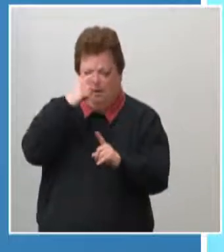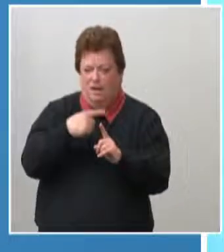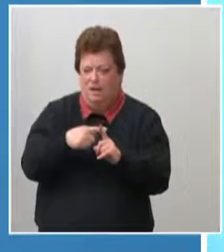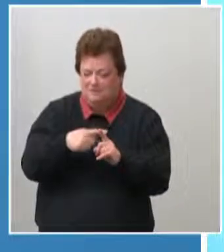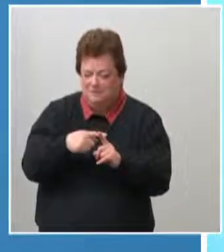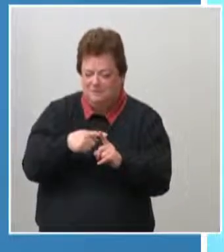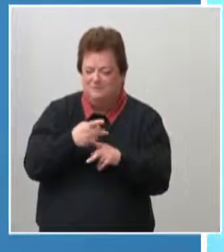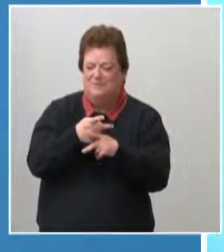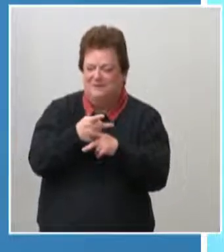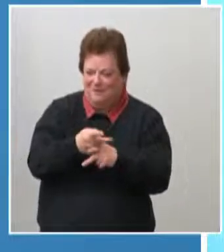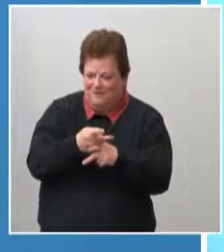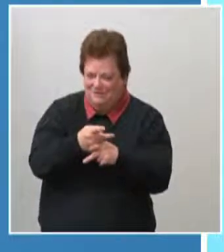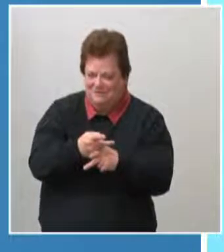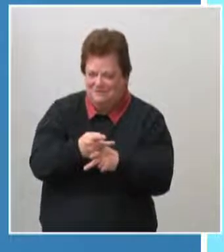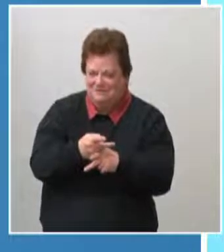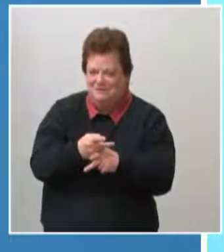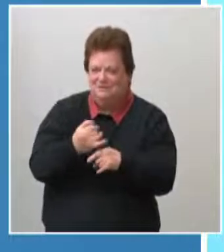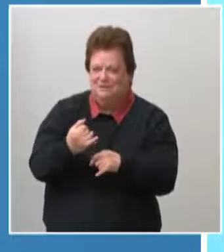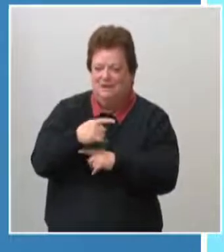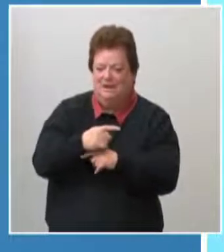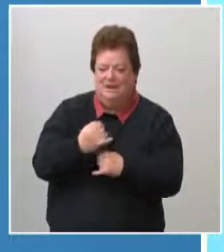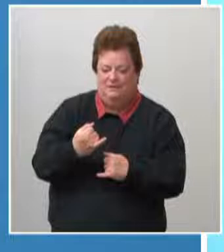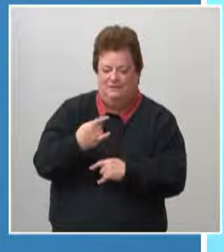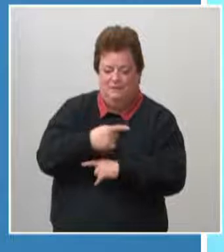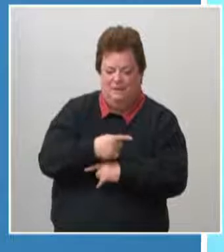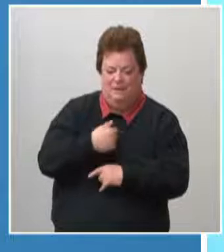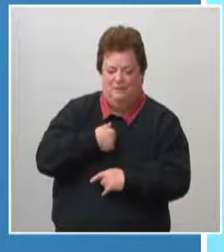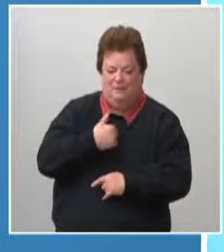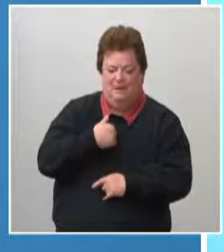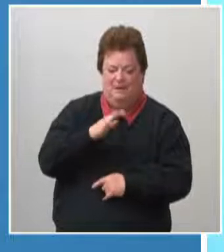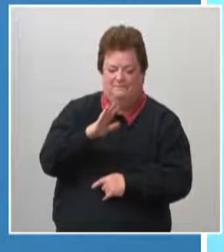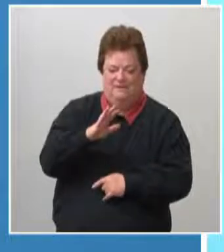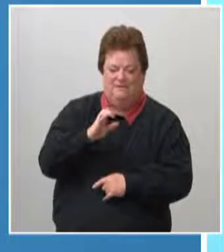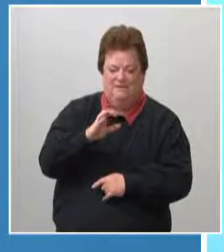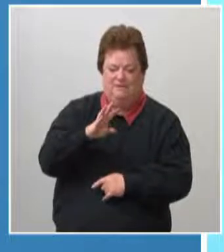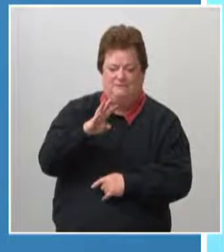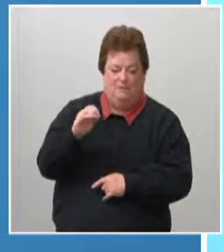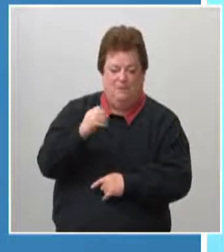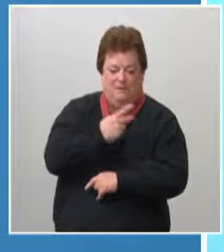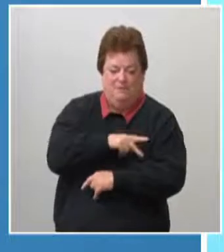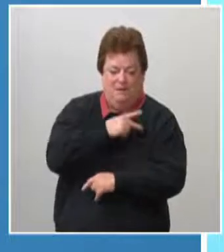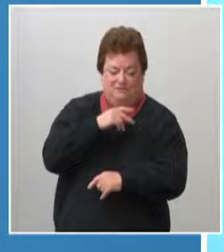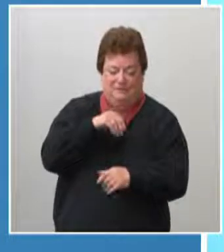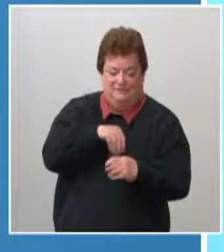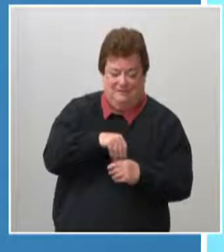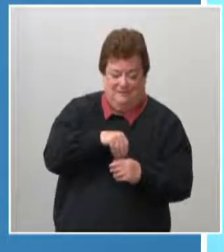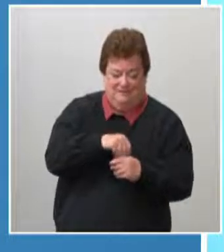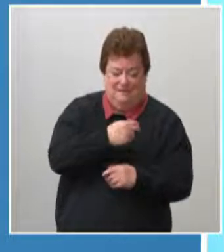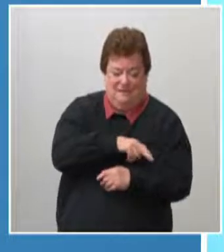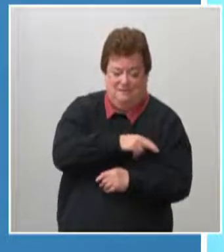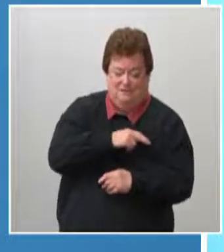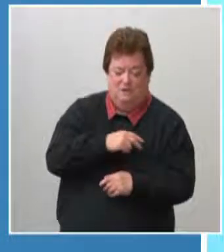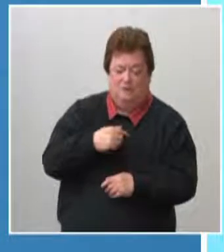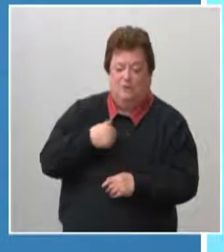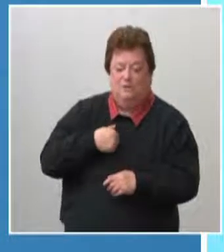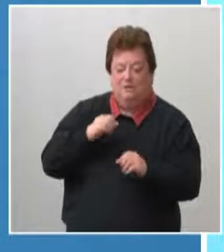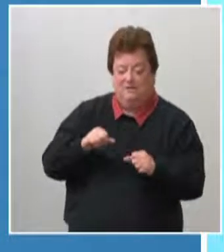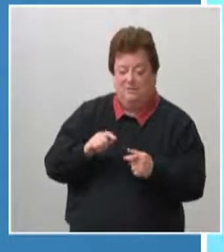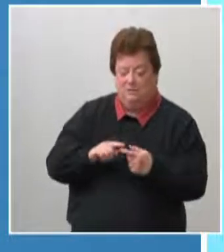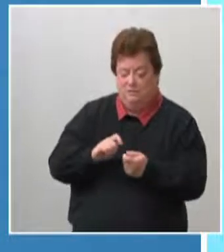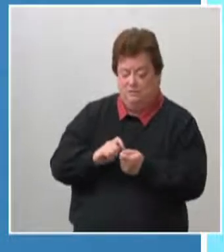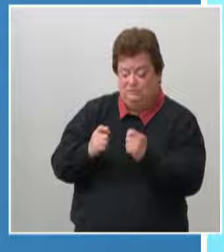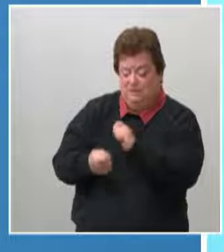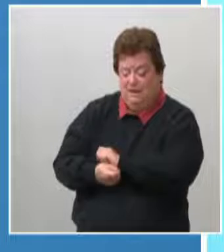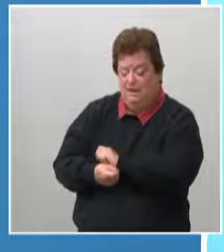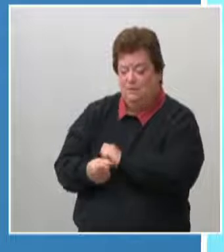cautious. Today at midnight, we had 540 patients in-house. We actually have been able to convert one of